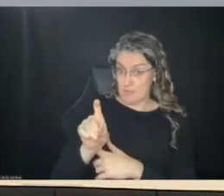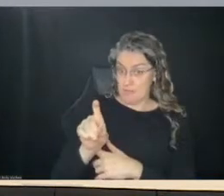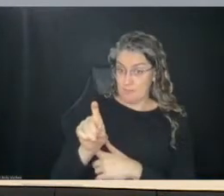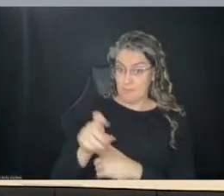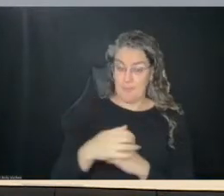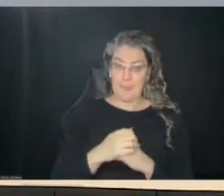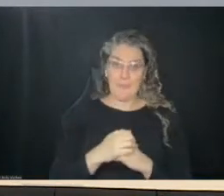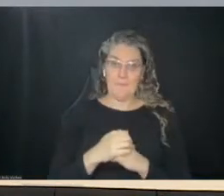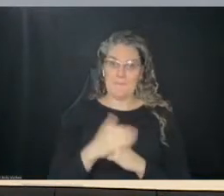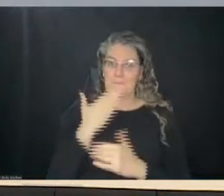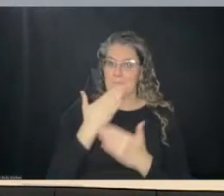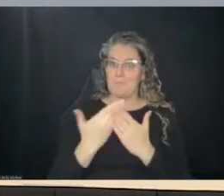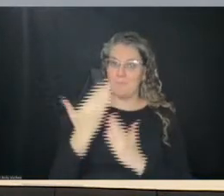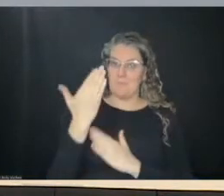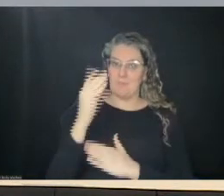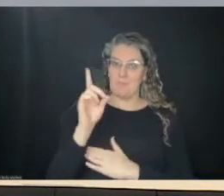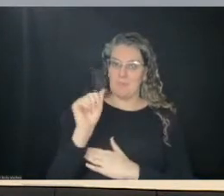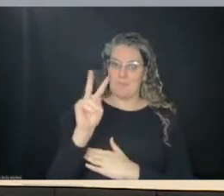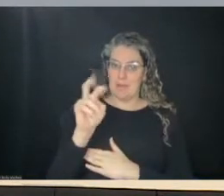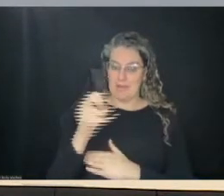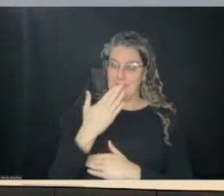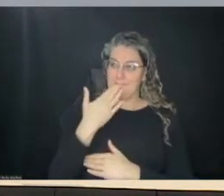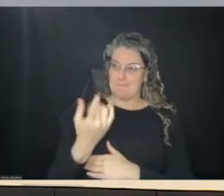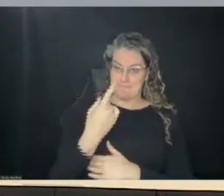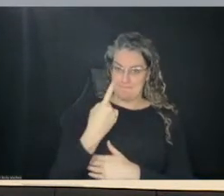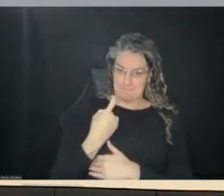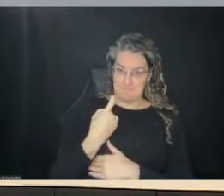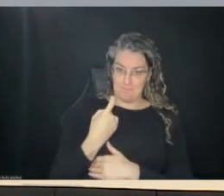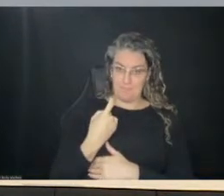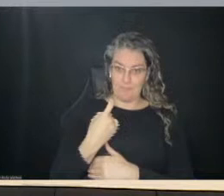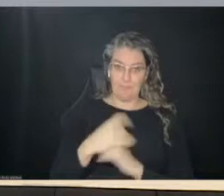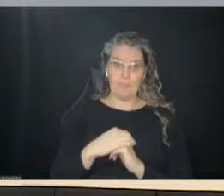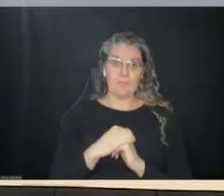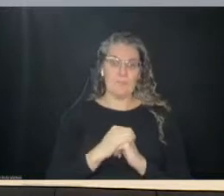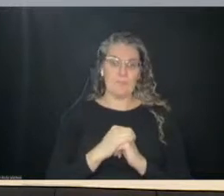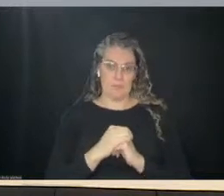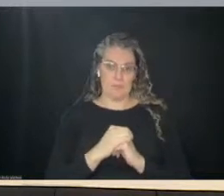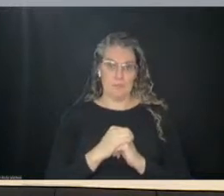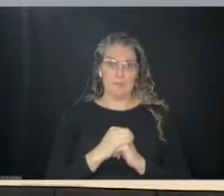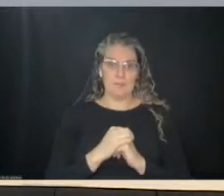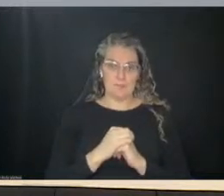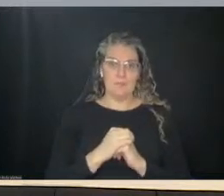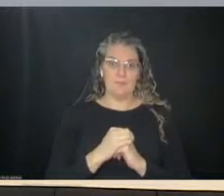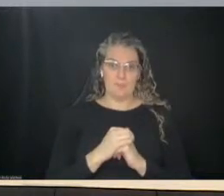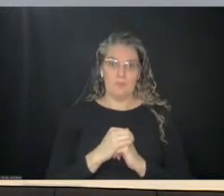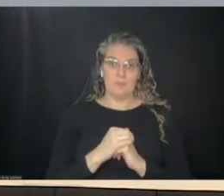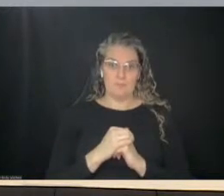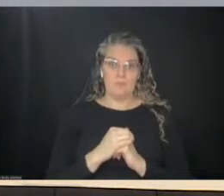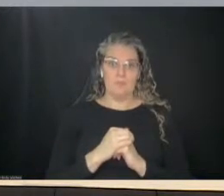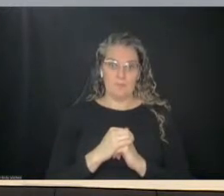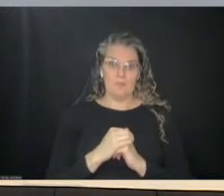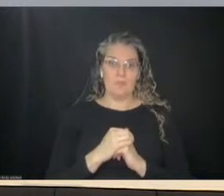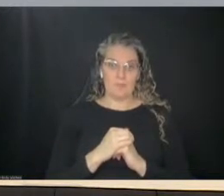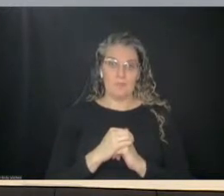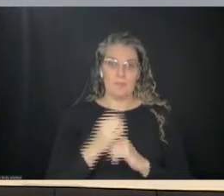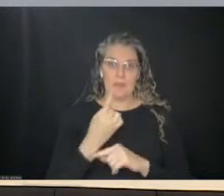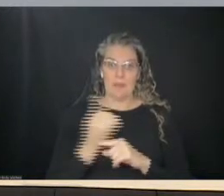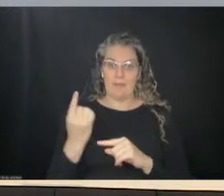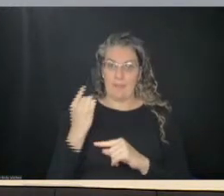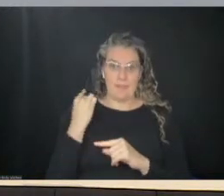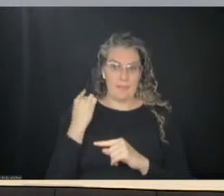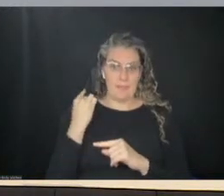Hi, Dave. So thank you for the question. And you're right, it was, we didn't end up talking about it